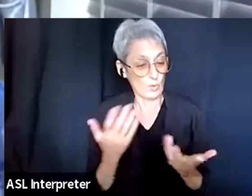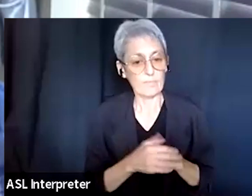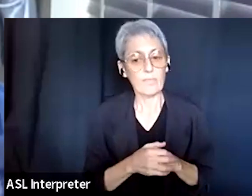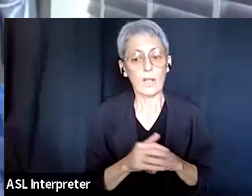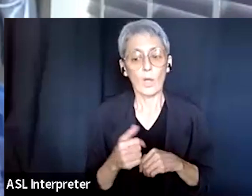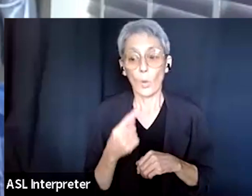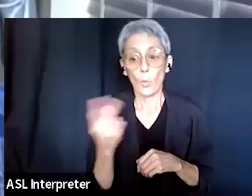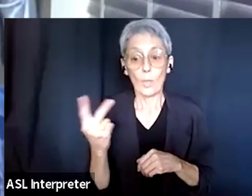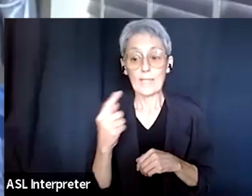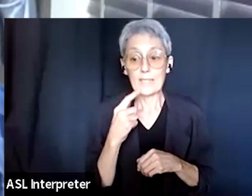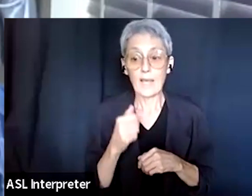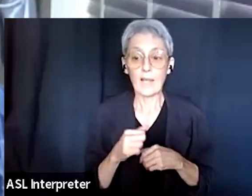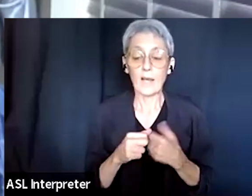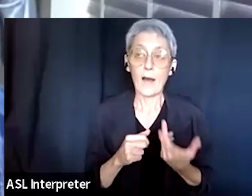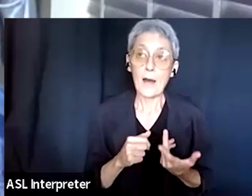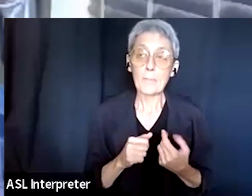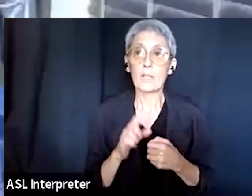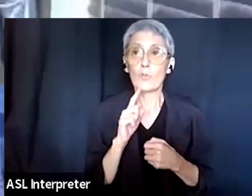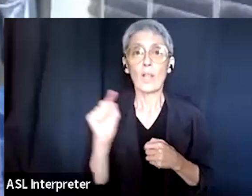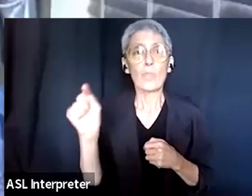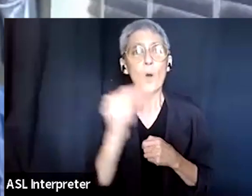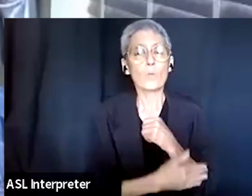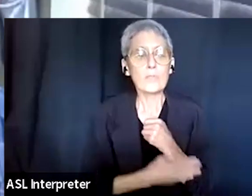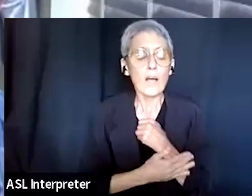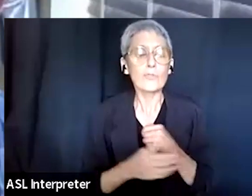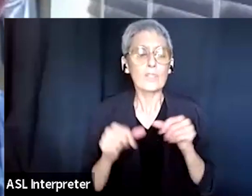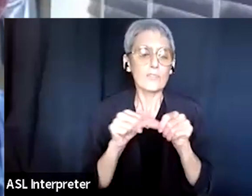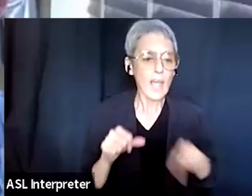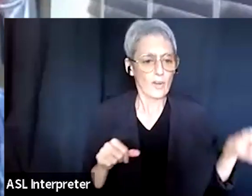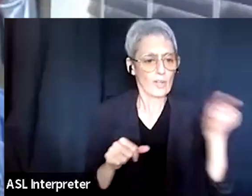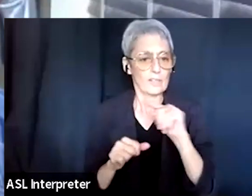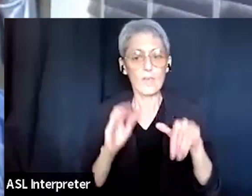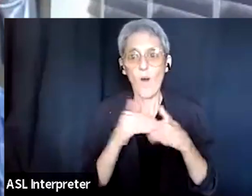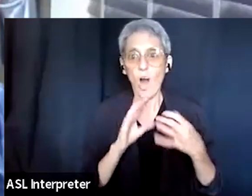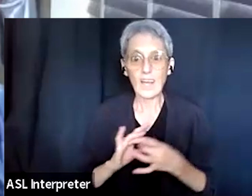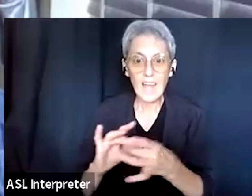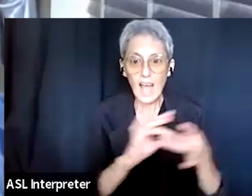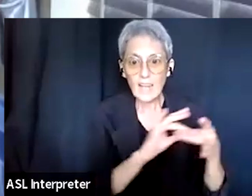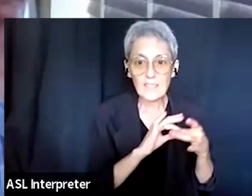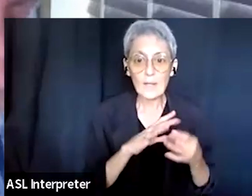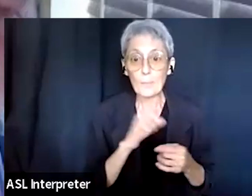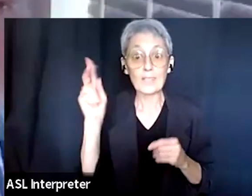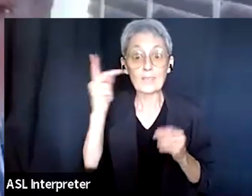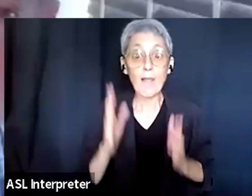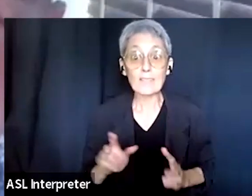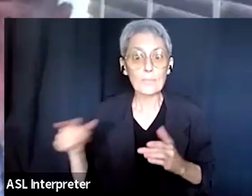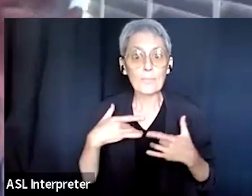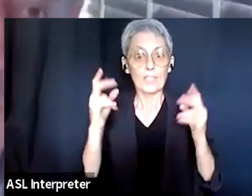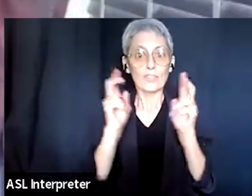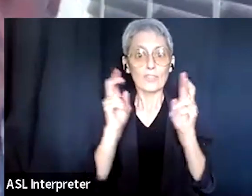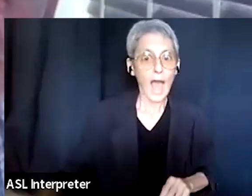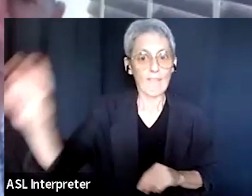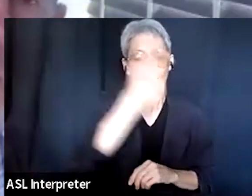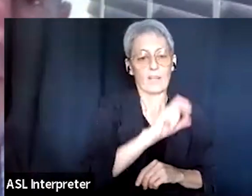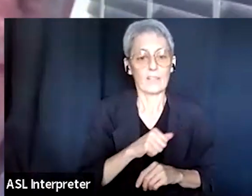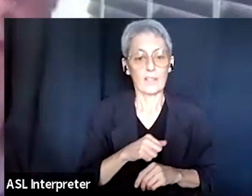these particular countries, particular regions are connected because politicians are traveling, something that we call in research, we